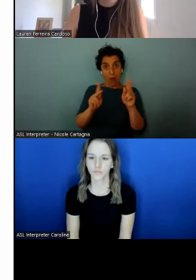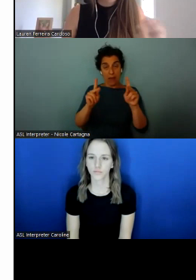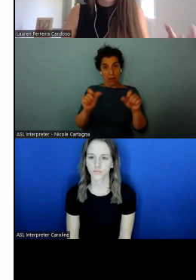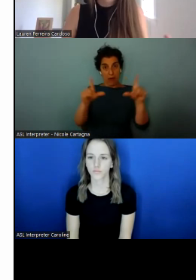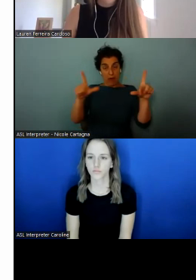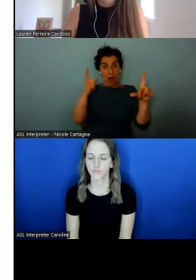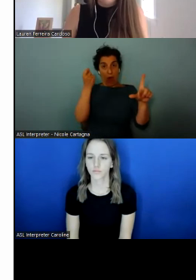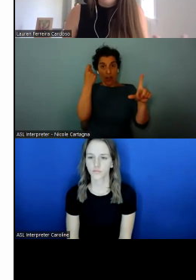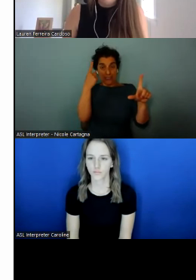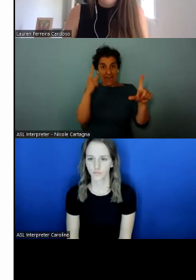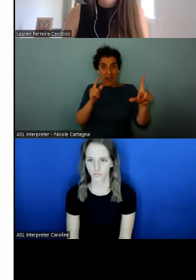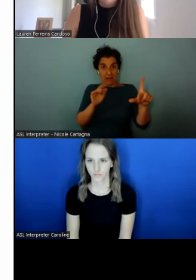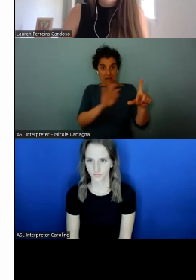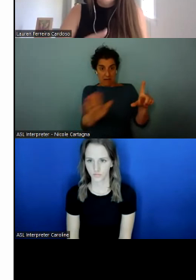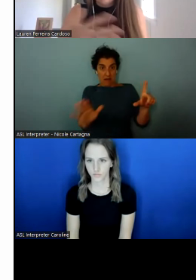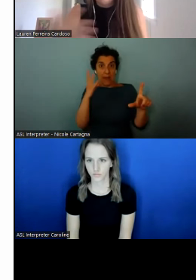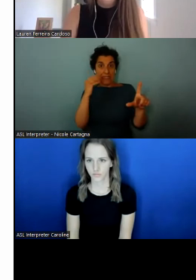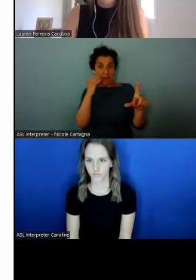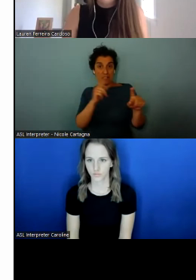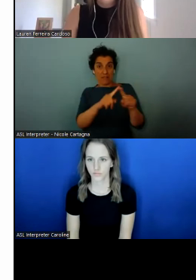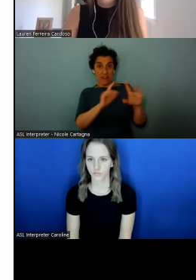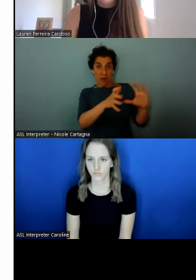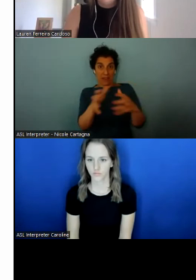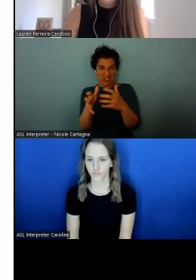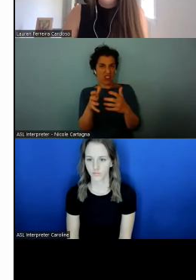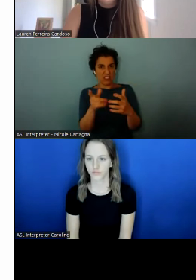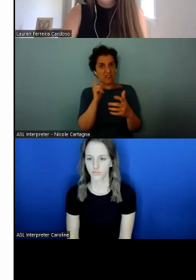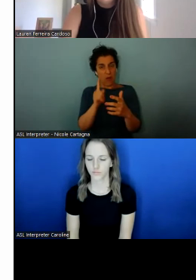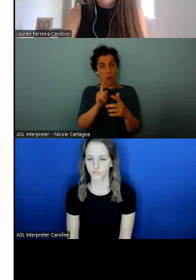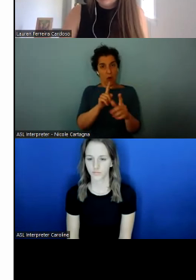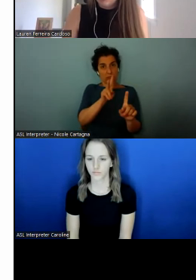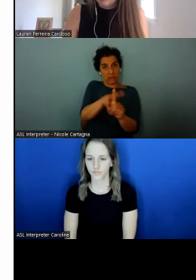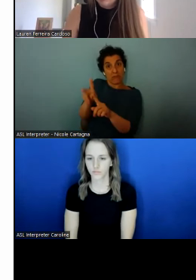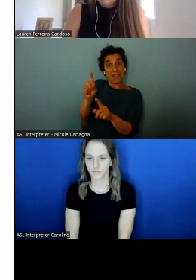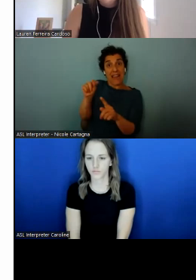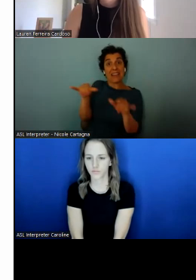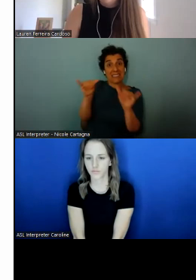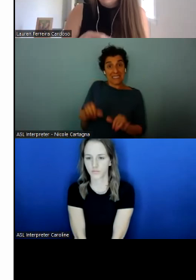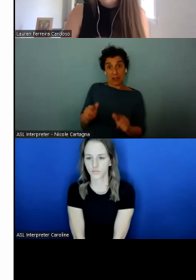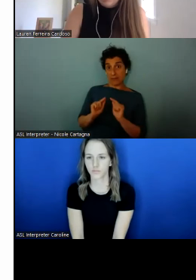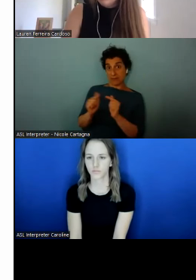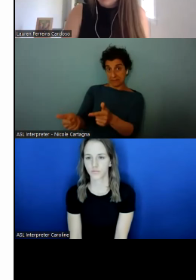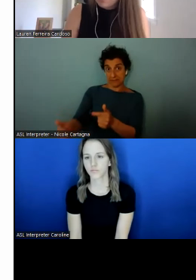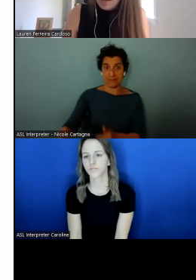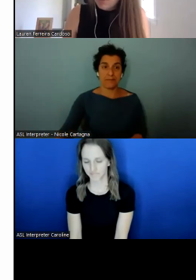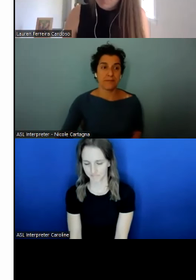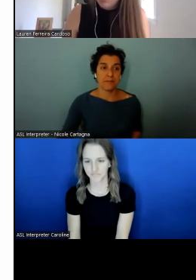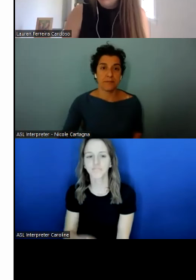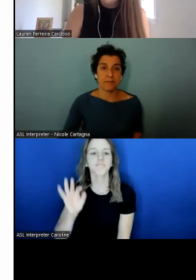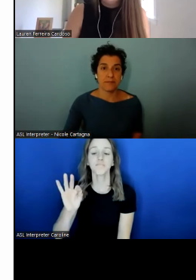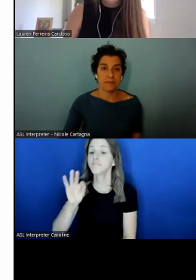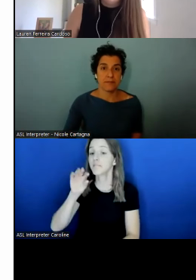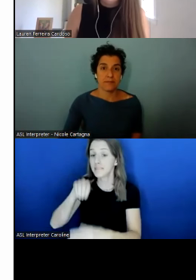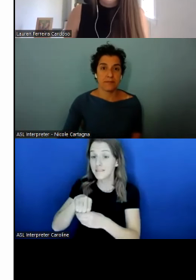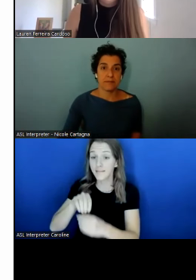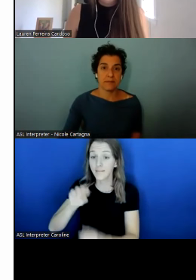the experiences of populations in all of these different data systems. So, in Mass Health, being able